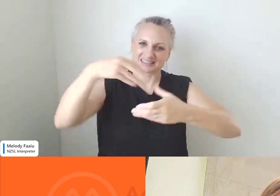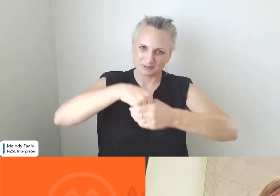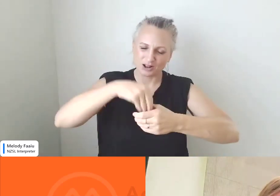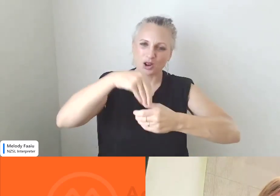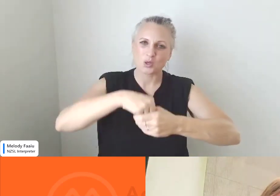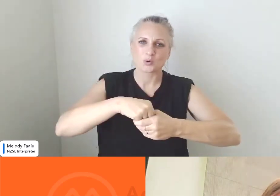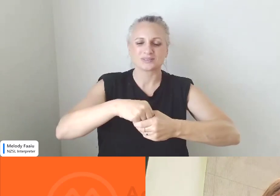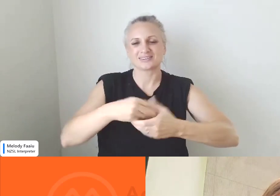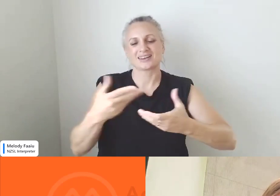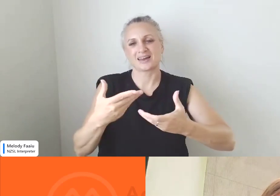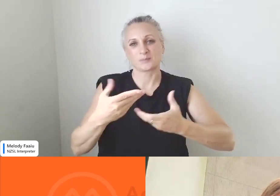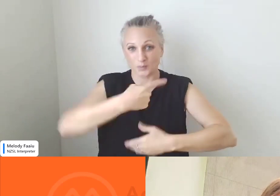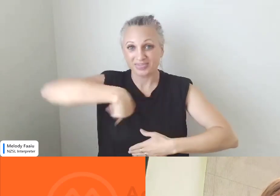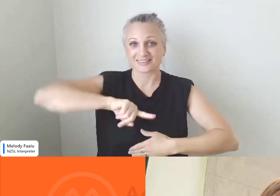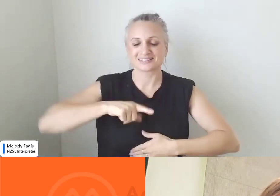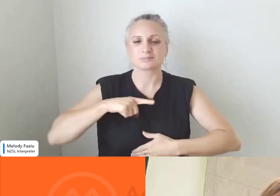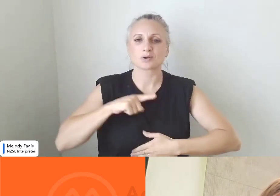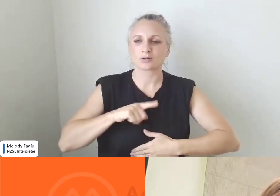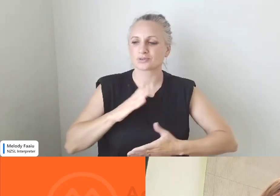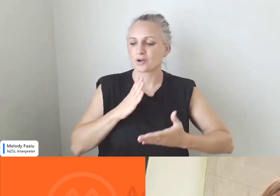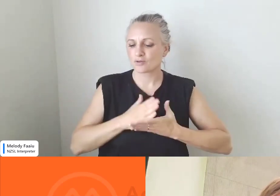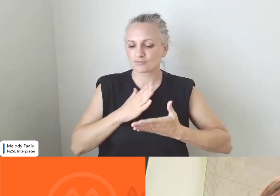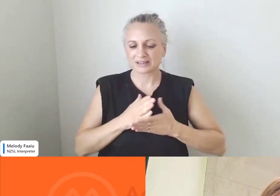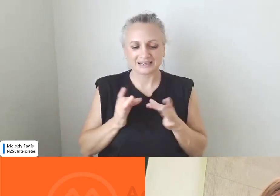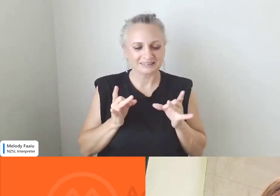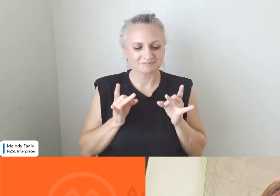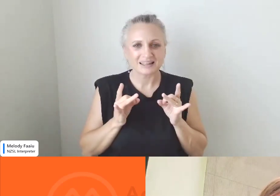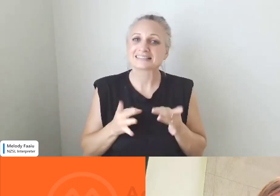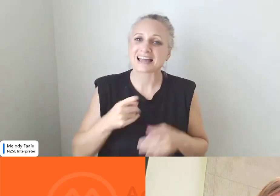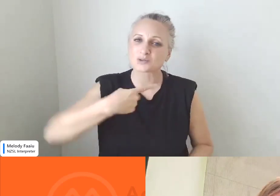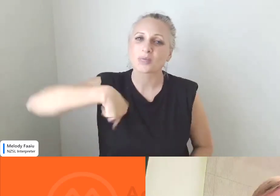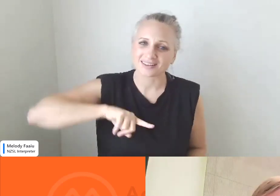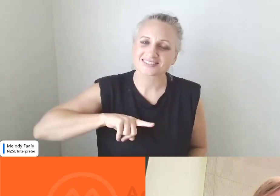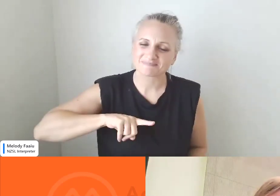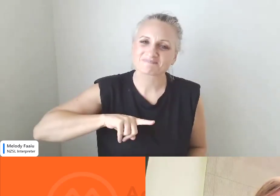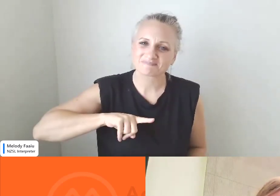this, because it really does start with us. And